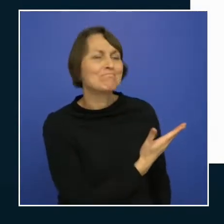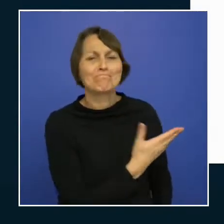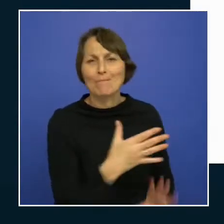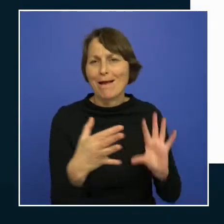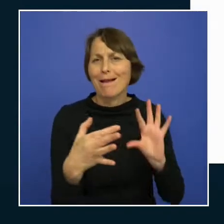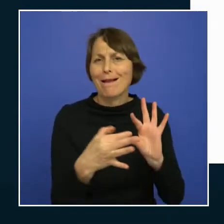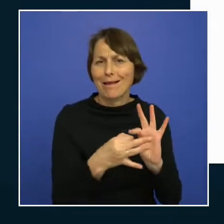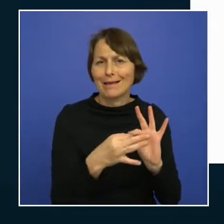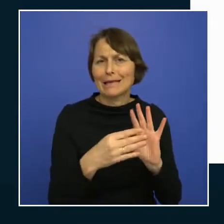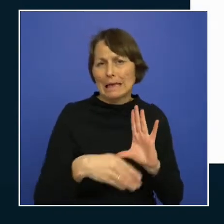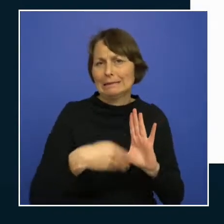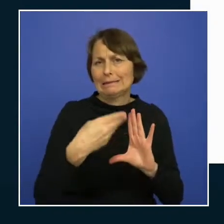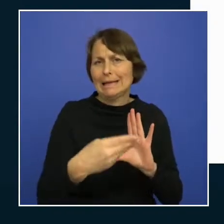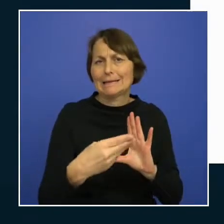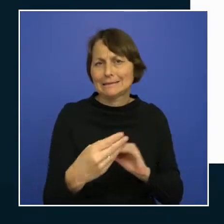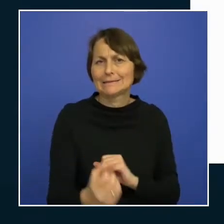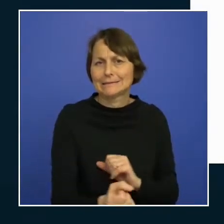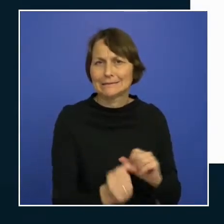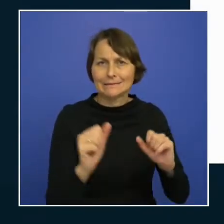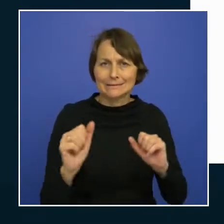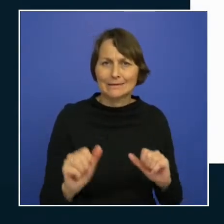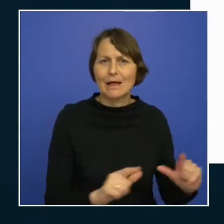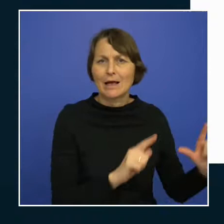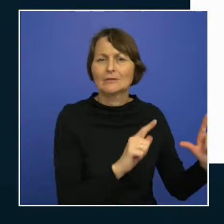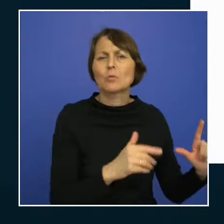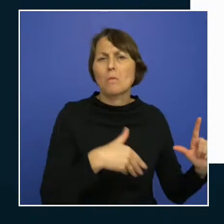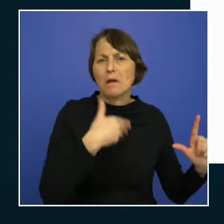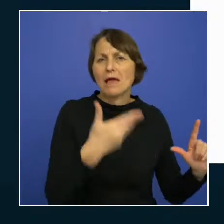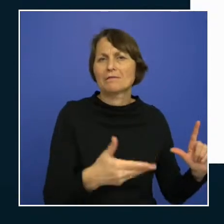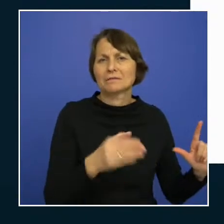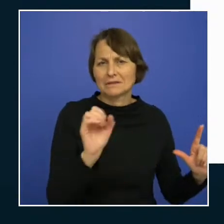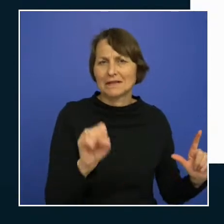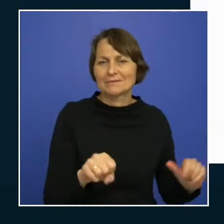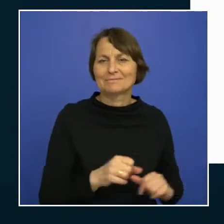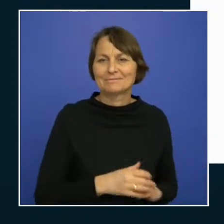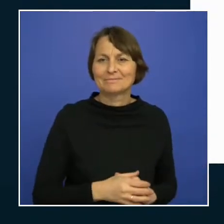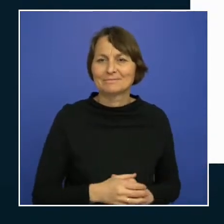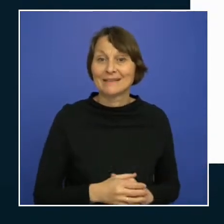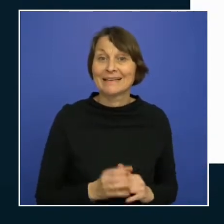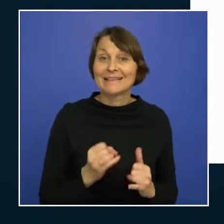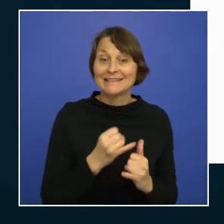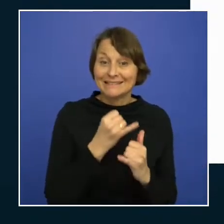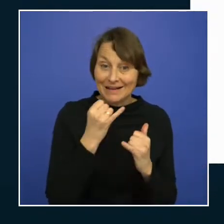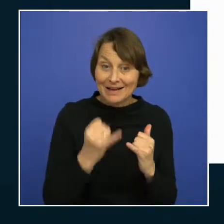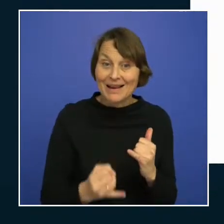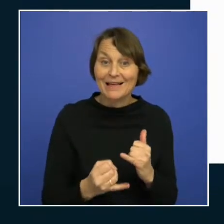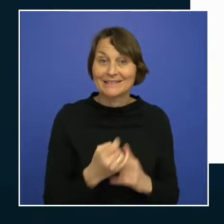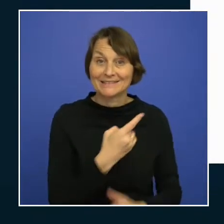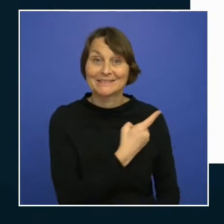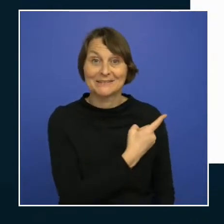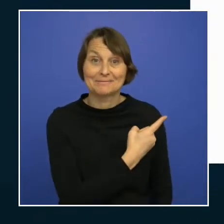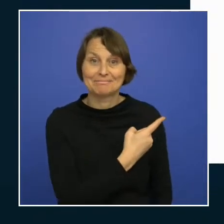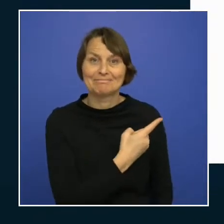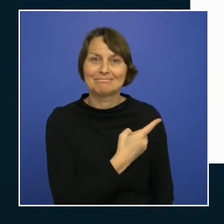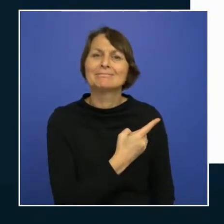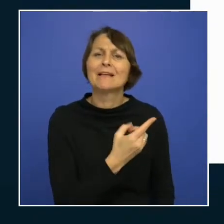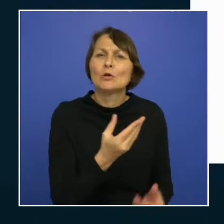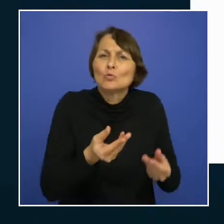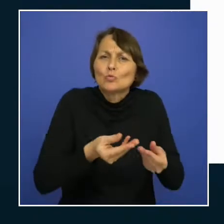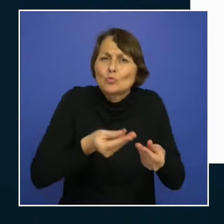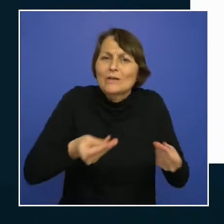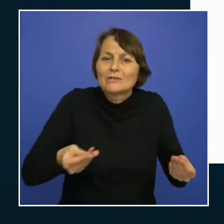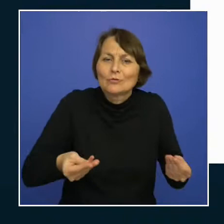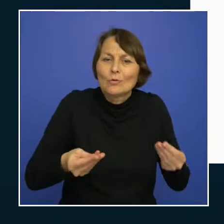next slide, or the slide after that, to be precise. And this is the last layer, resources, where we'll